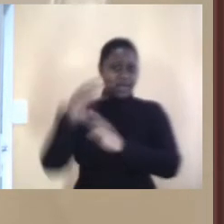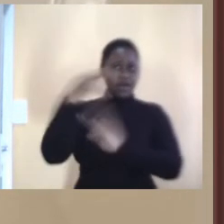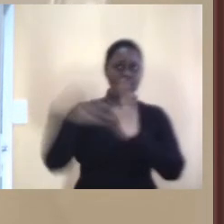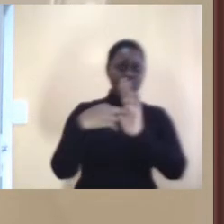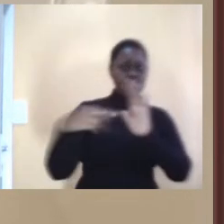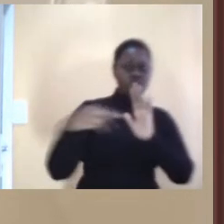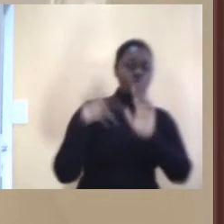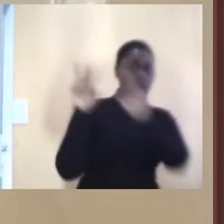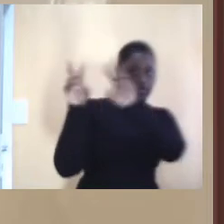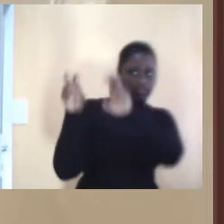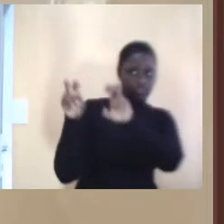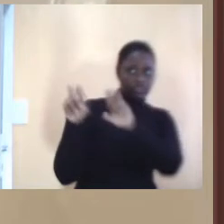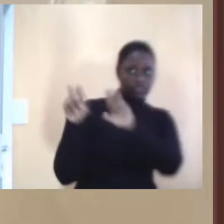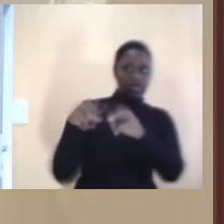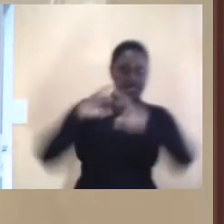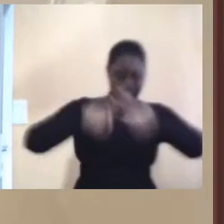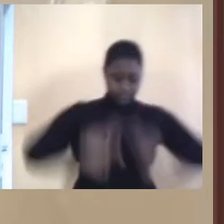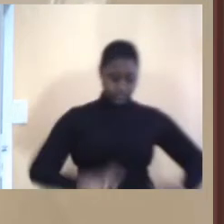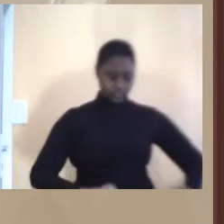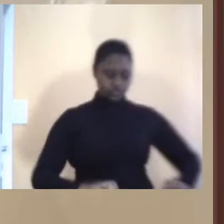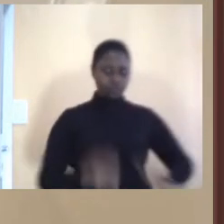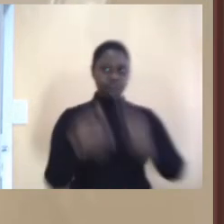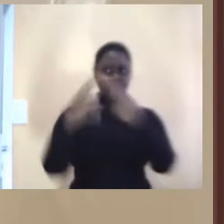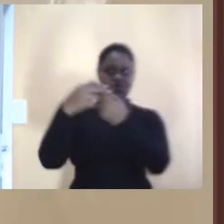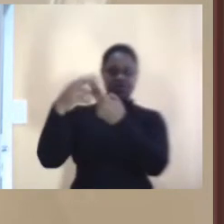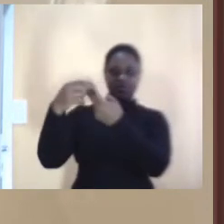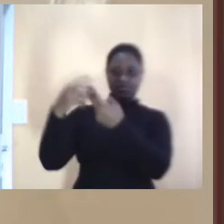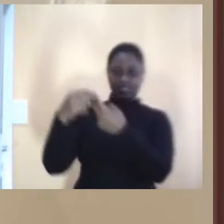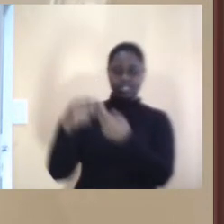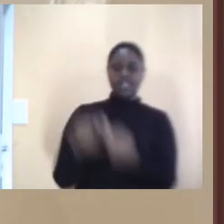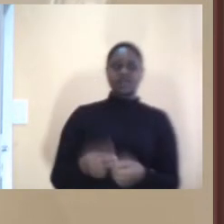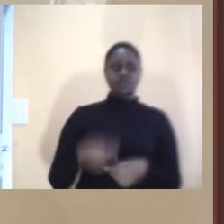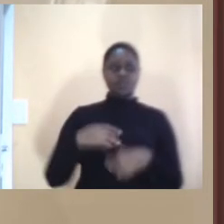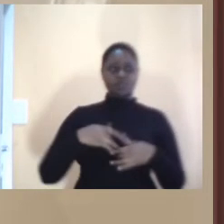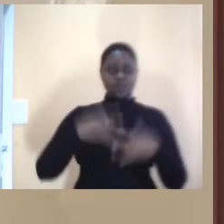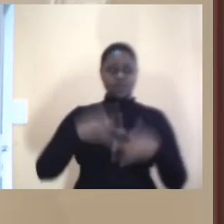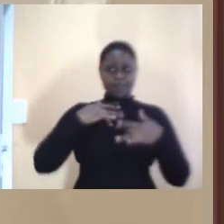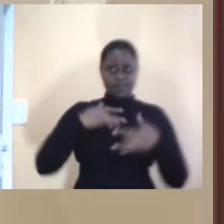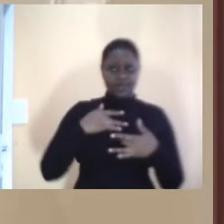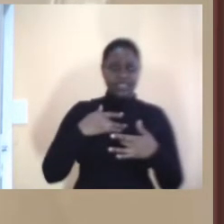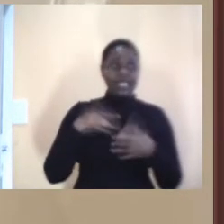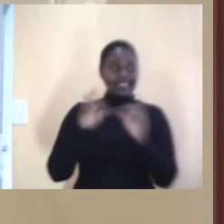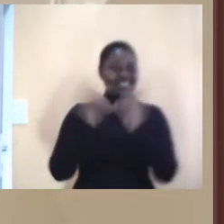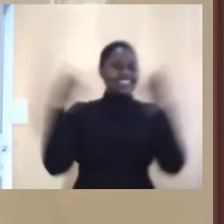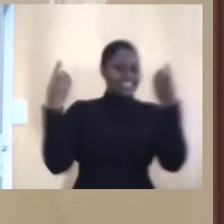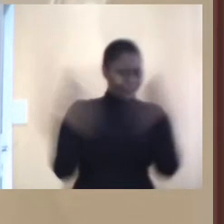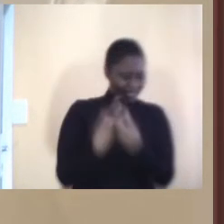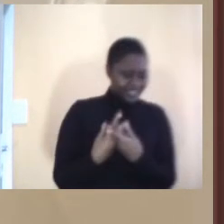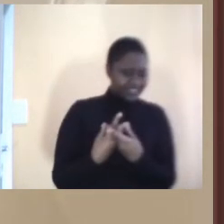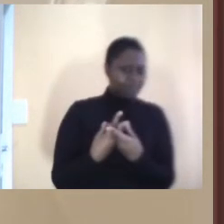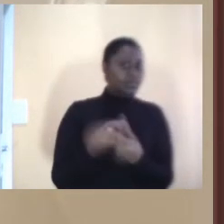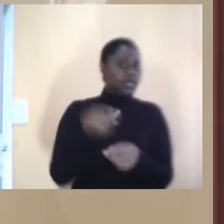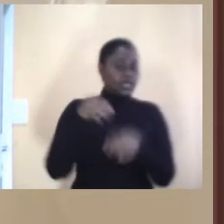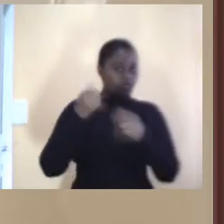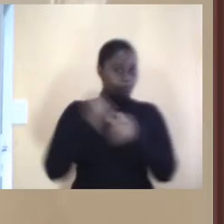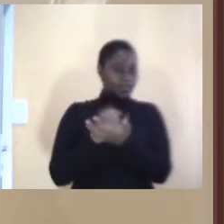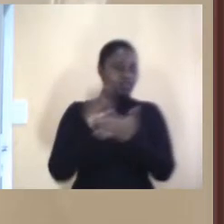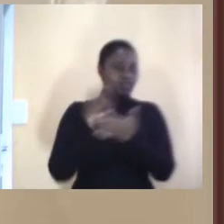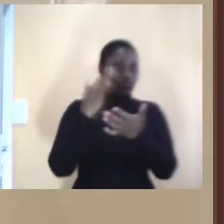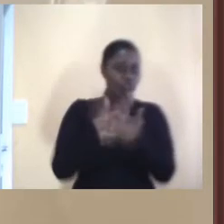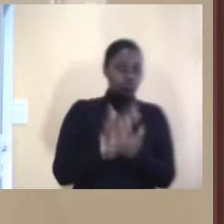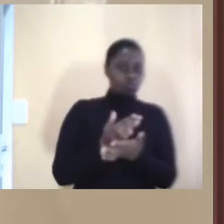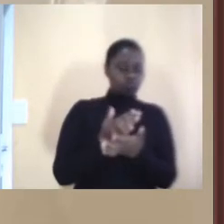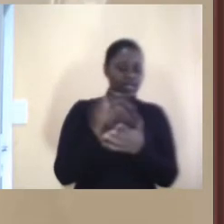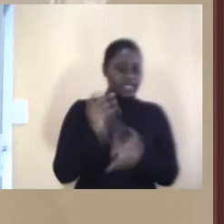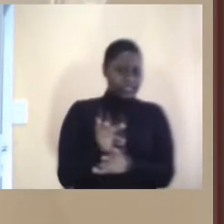of the new research unit. It is also music in our ear that this department will also ensure that you